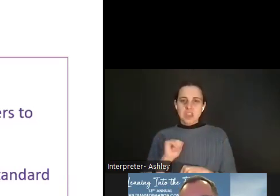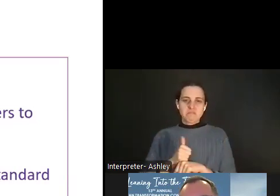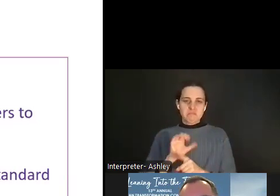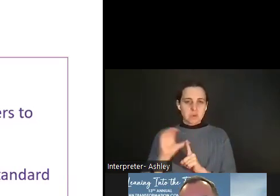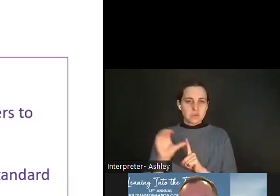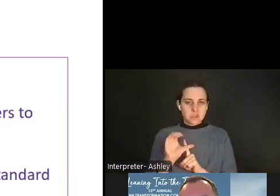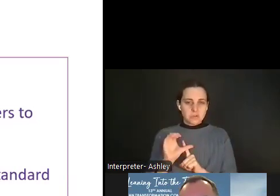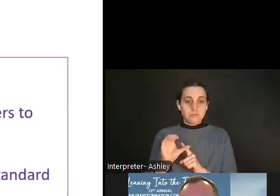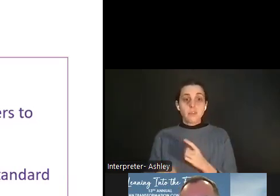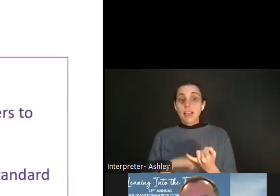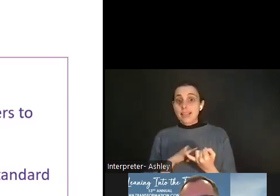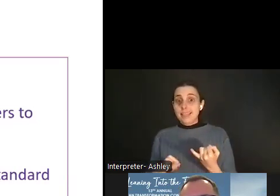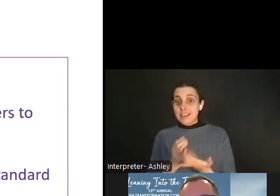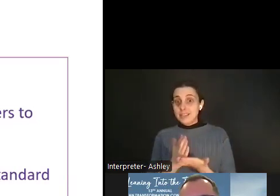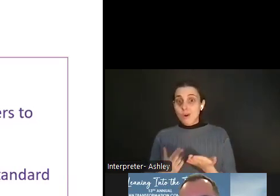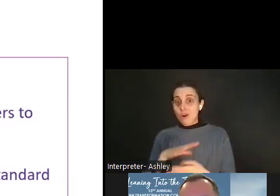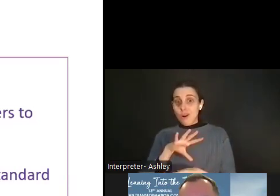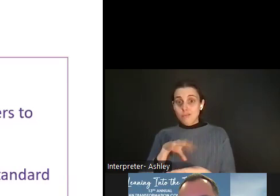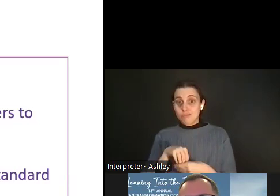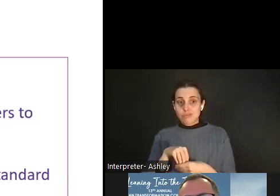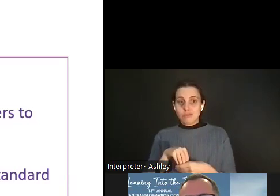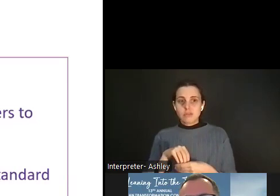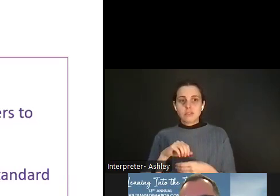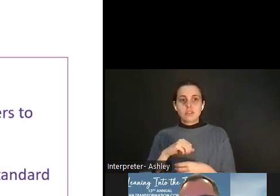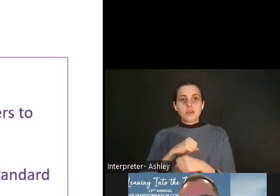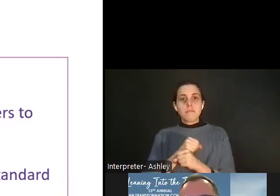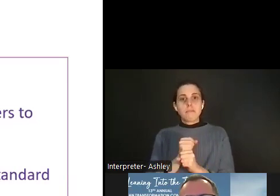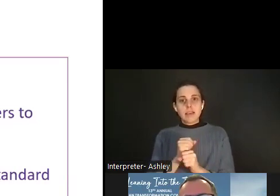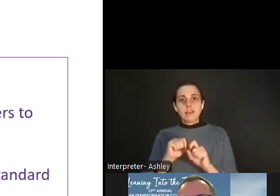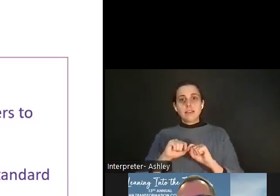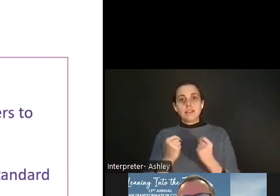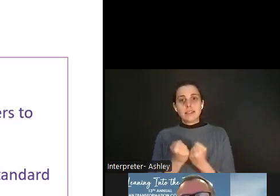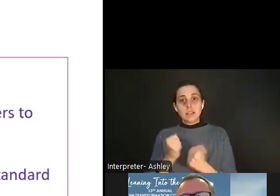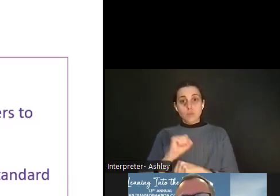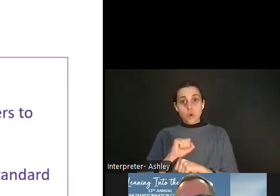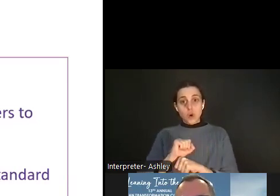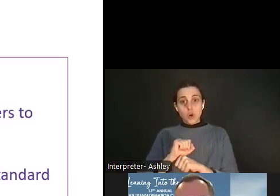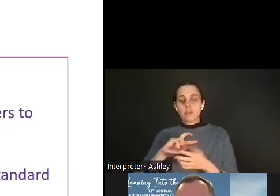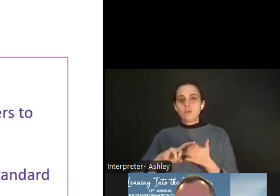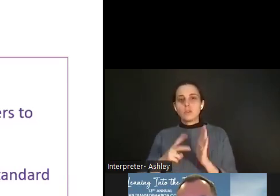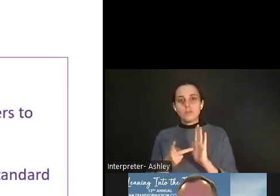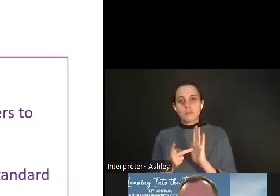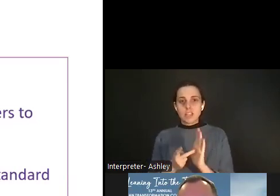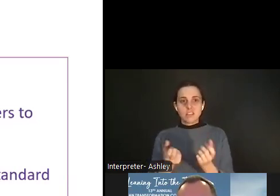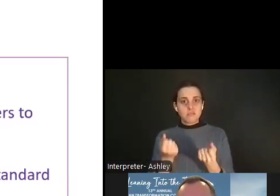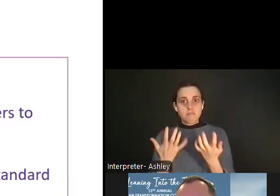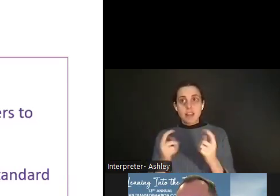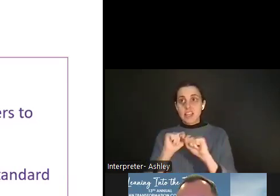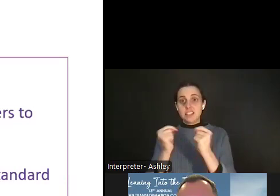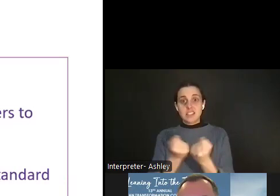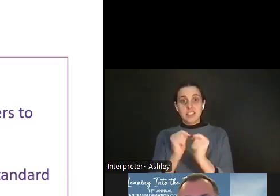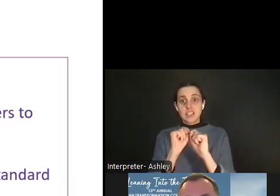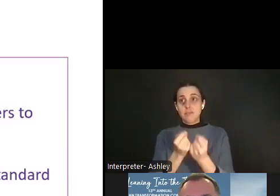then finally, creating that teamwork where multiple people reach out to other teams